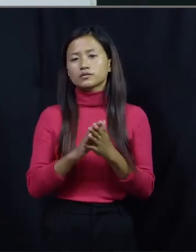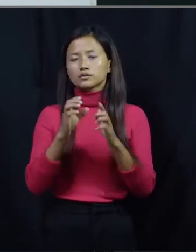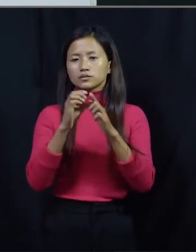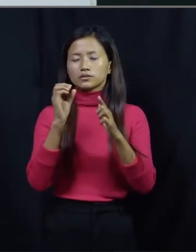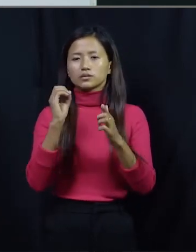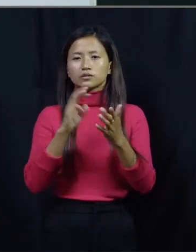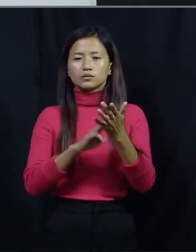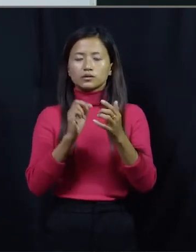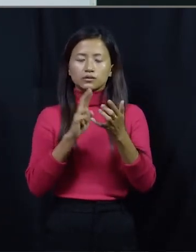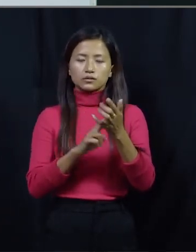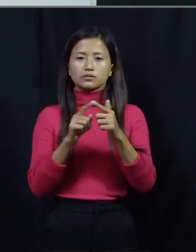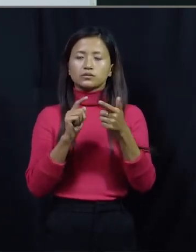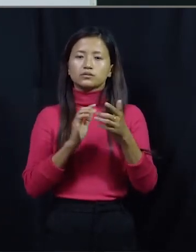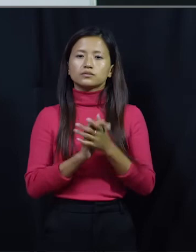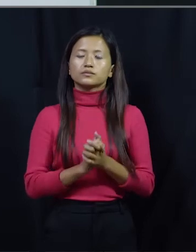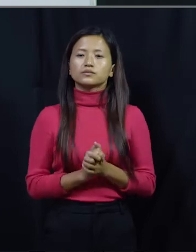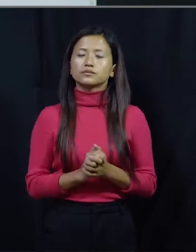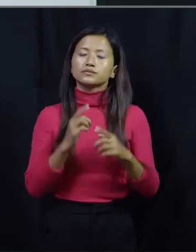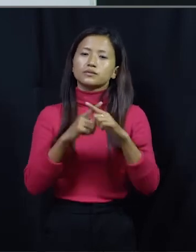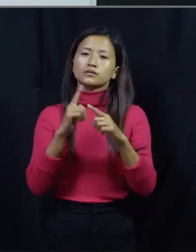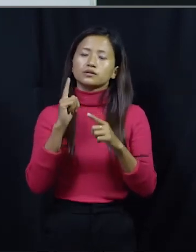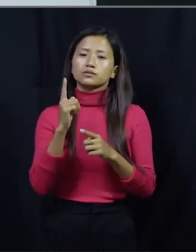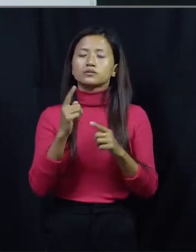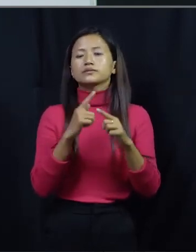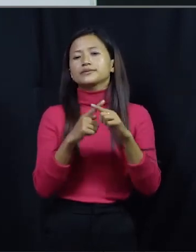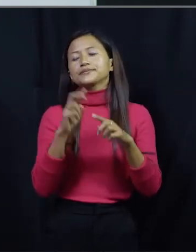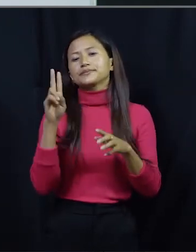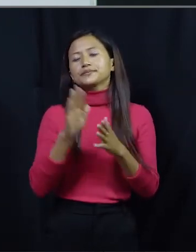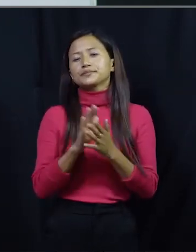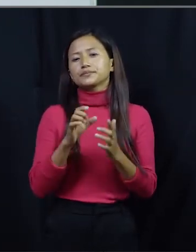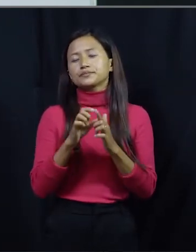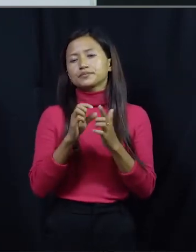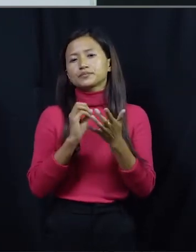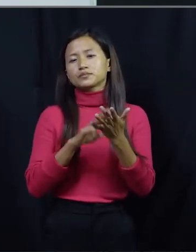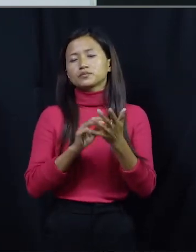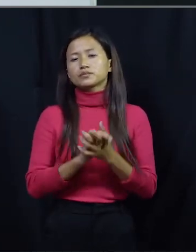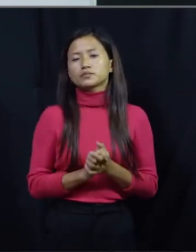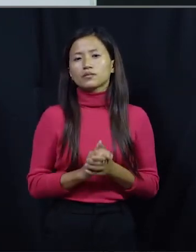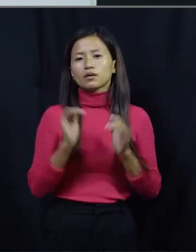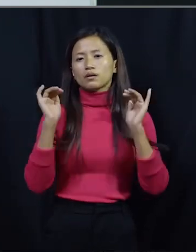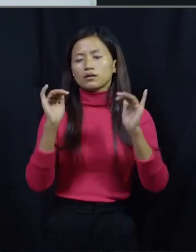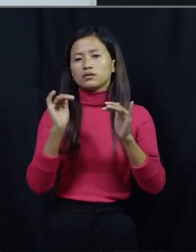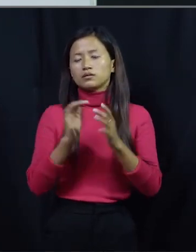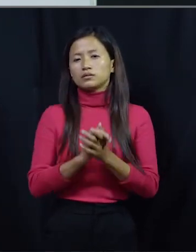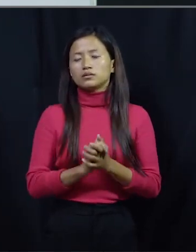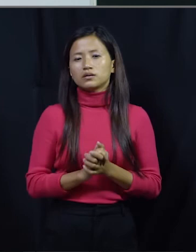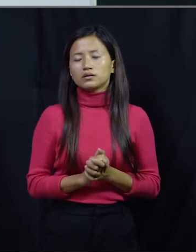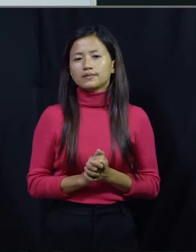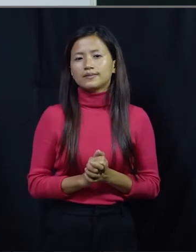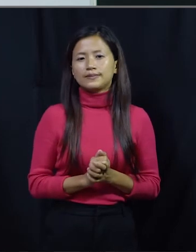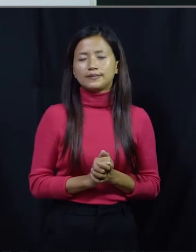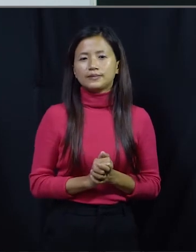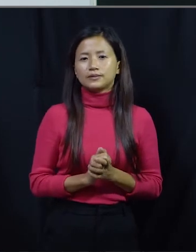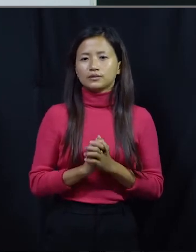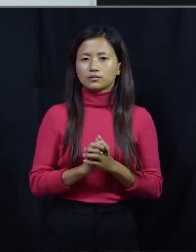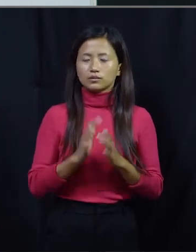okay? Domain, x1, x2 from domain. So we have to, suppose, we